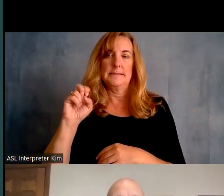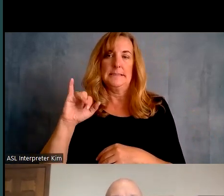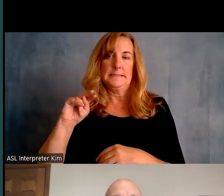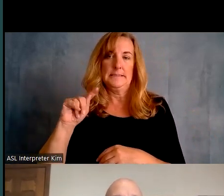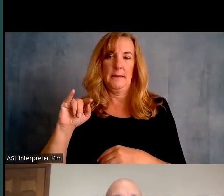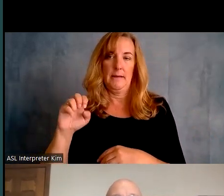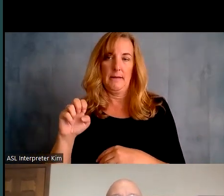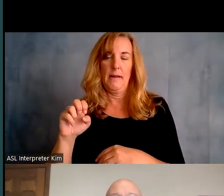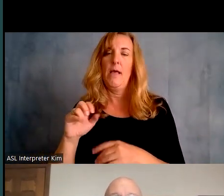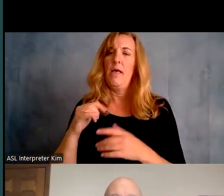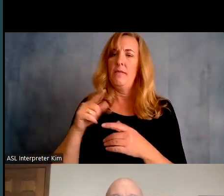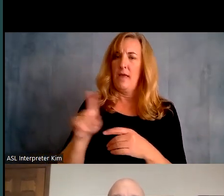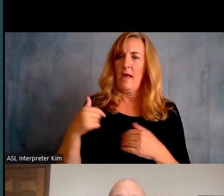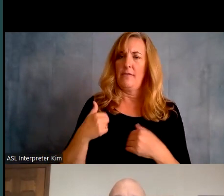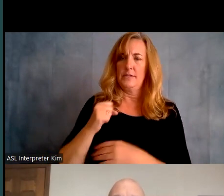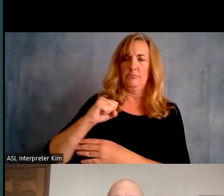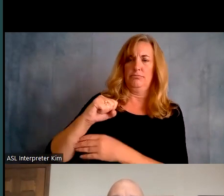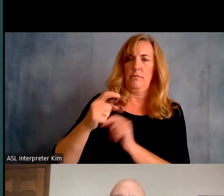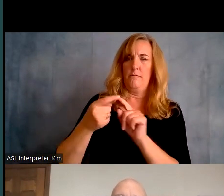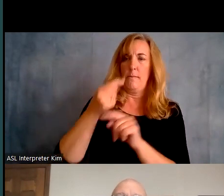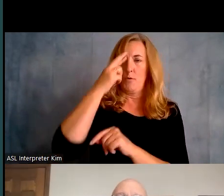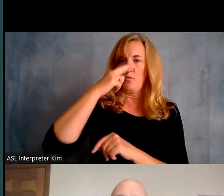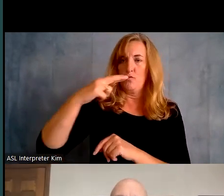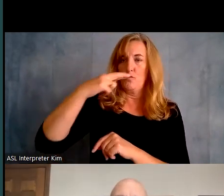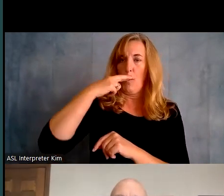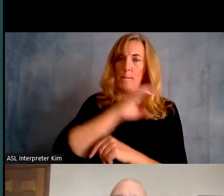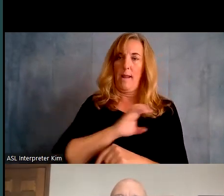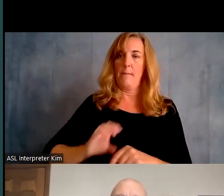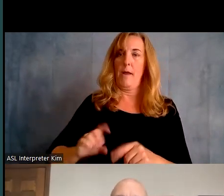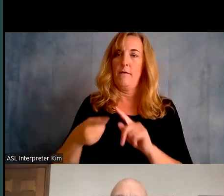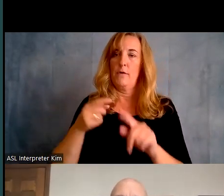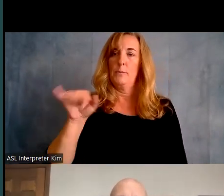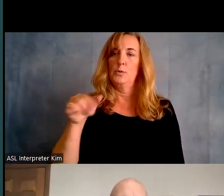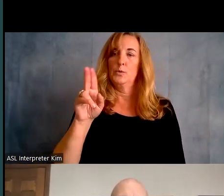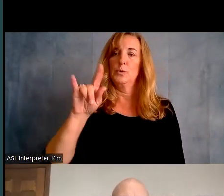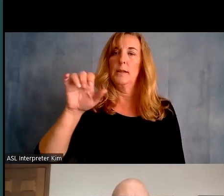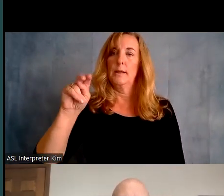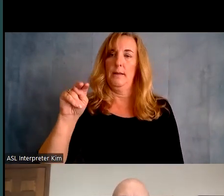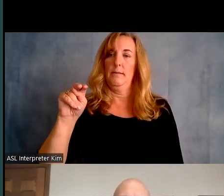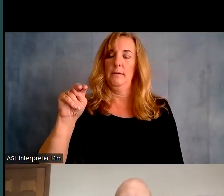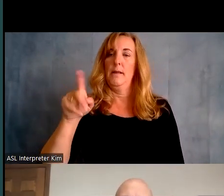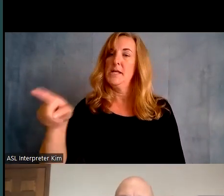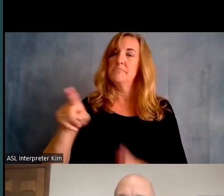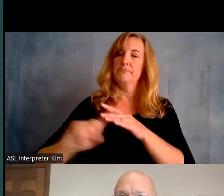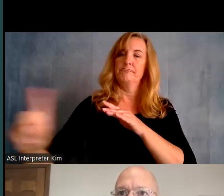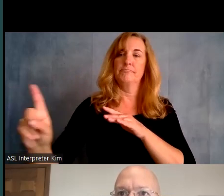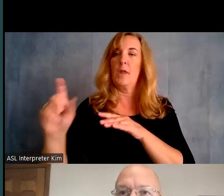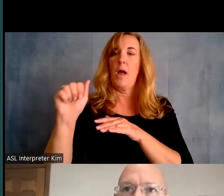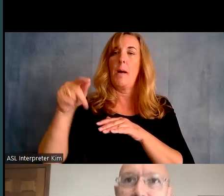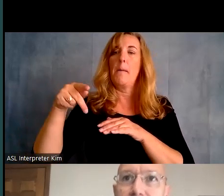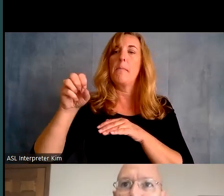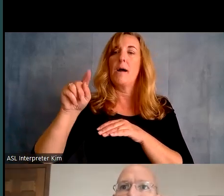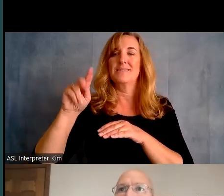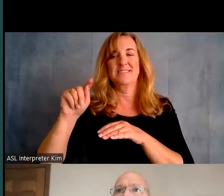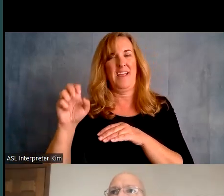the Christianization of the Roman Empire came from Julian the Apostate, a very unfortunate nickname. I'd